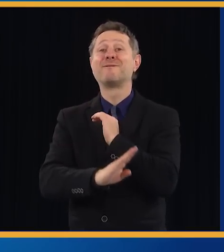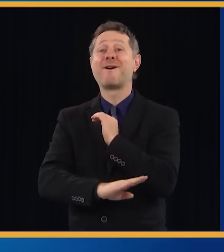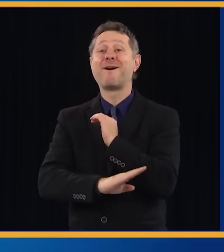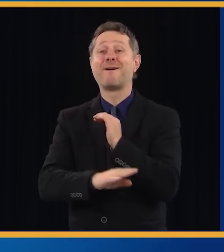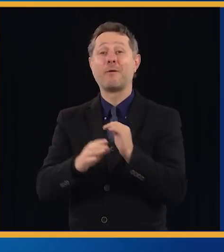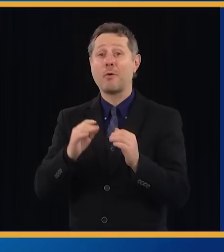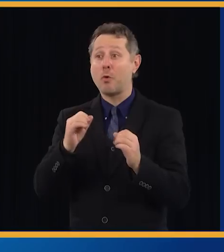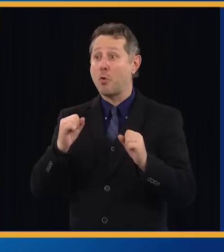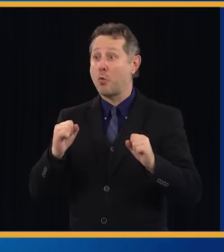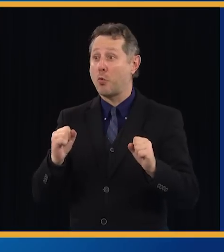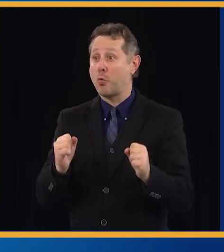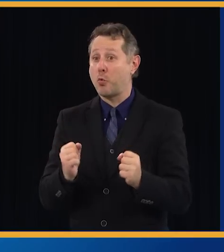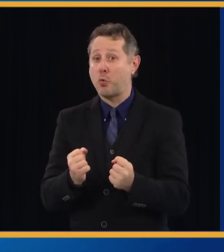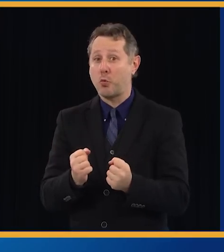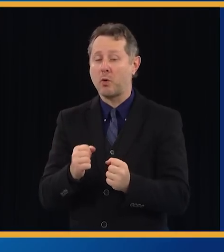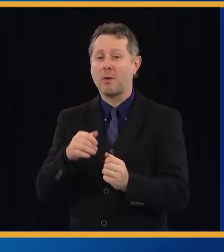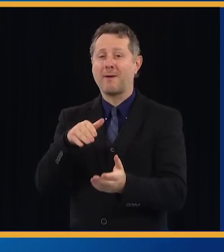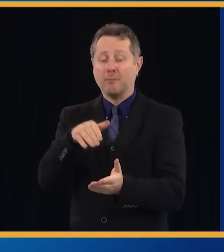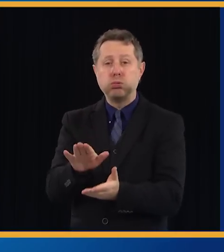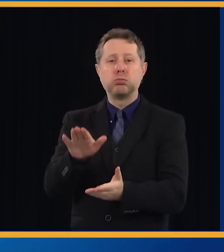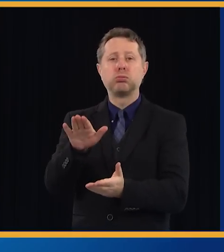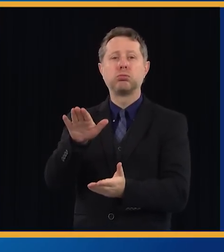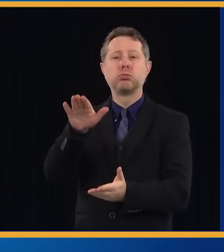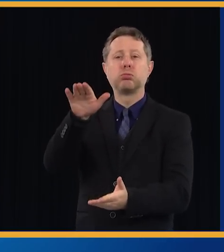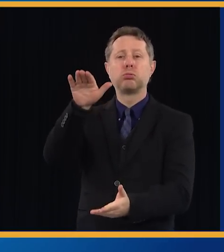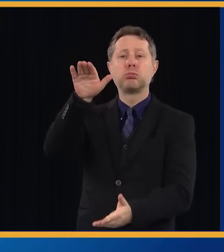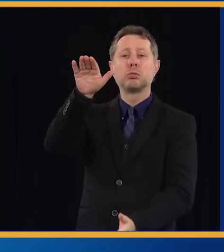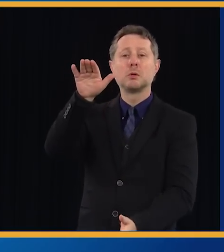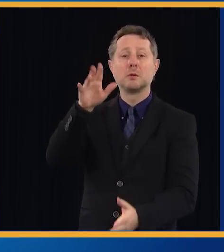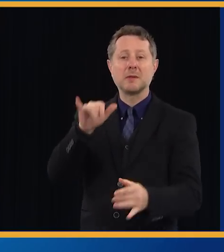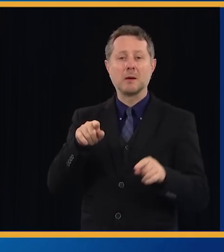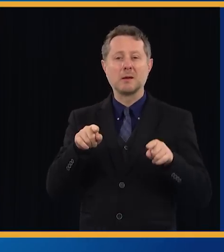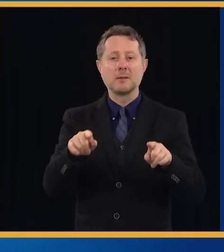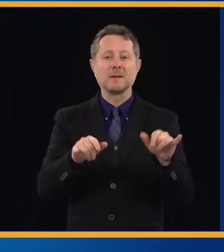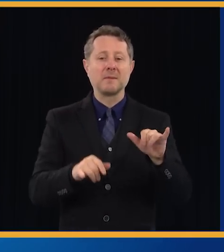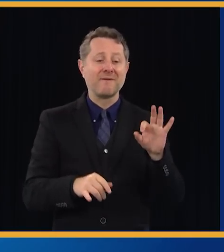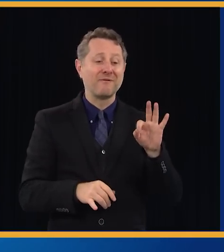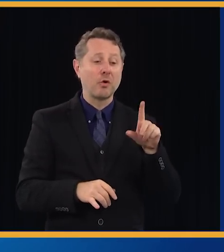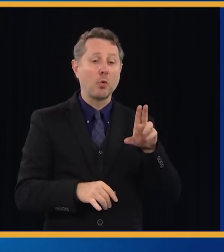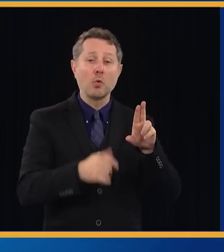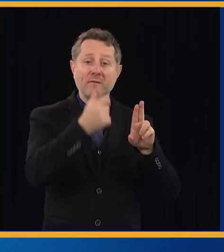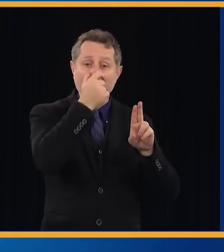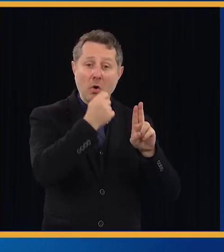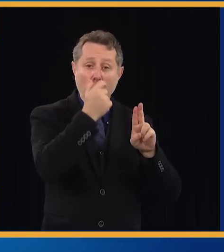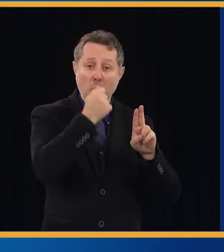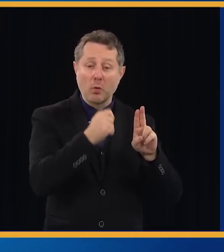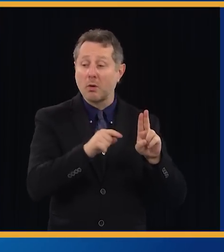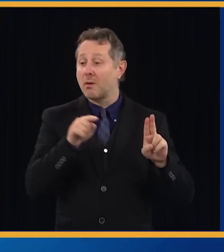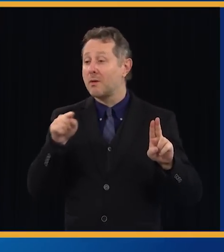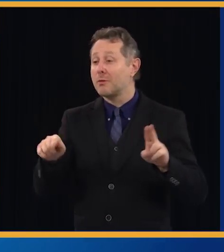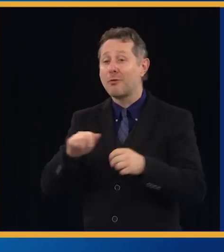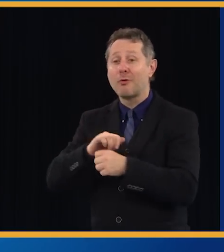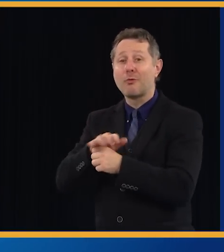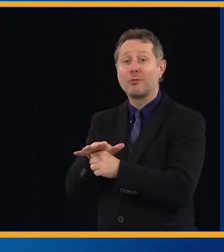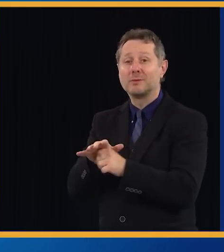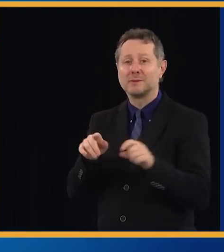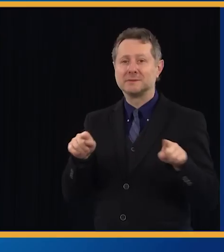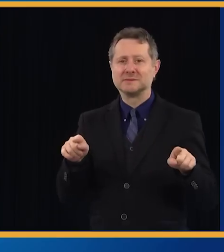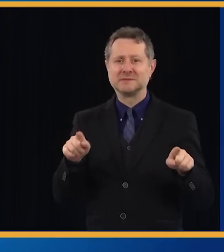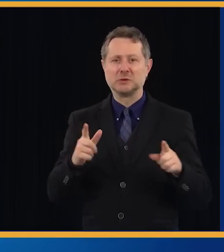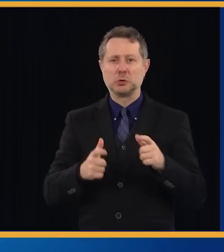then it comes back with a normal flu season. That's then problematic because you are then, quote unquote,